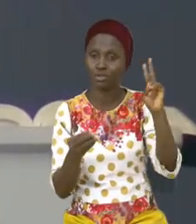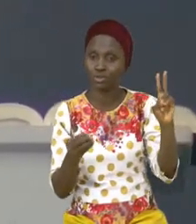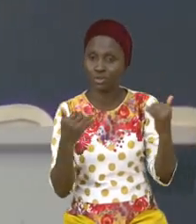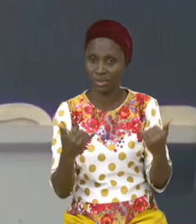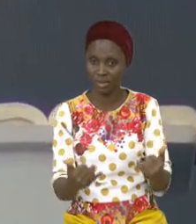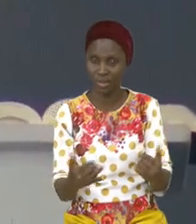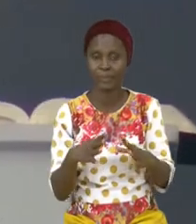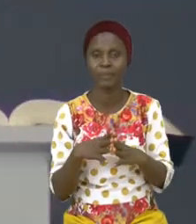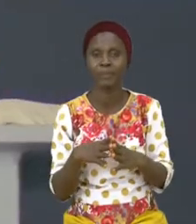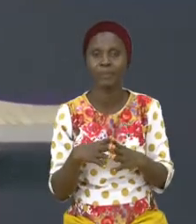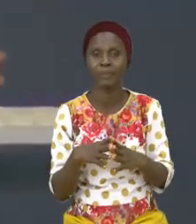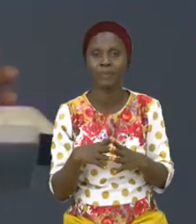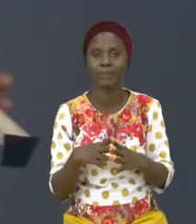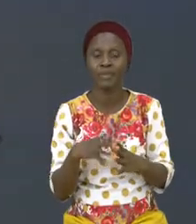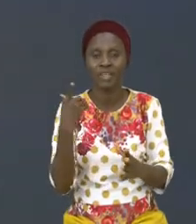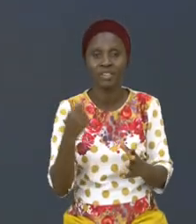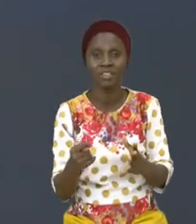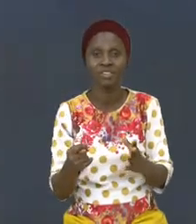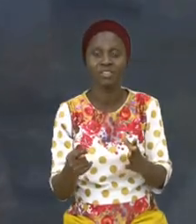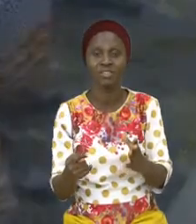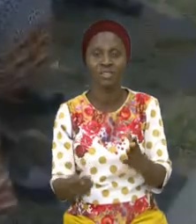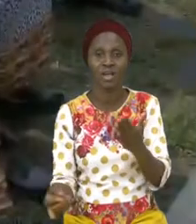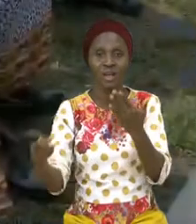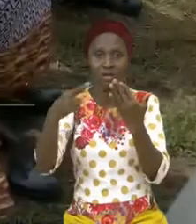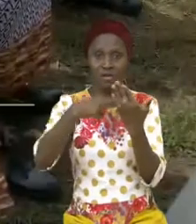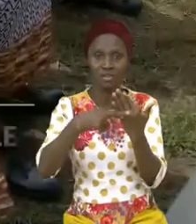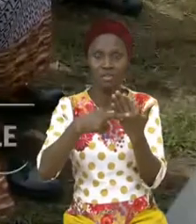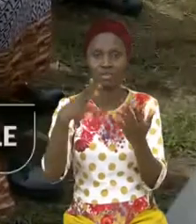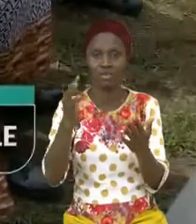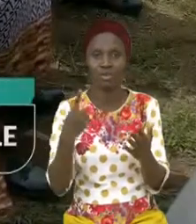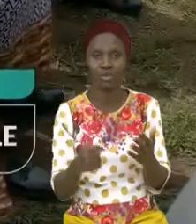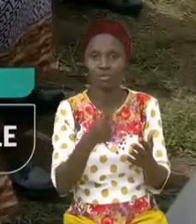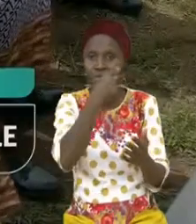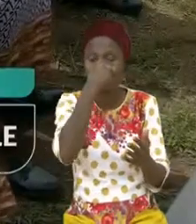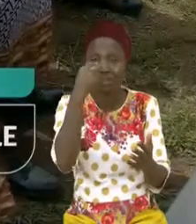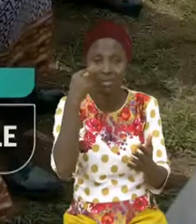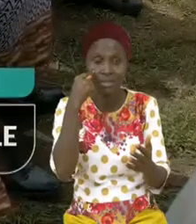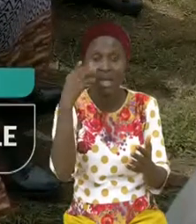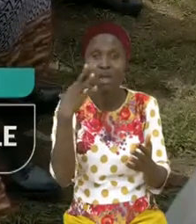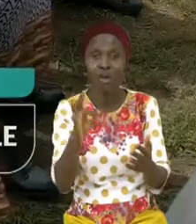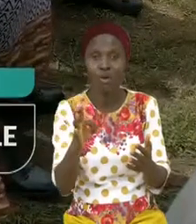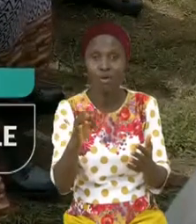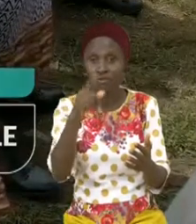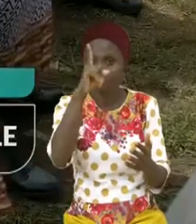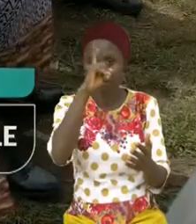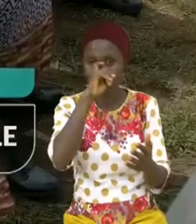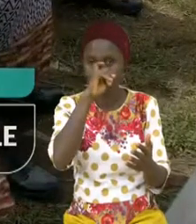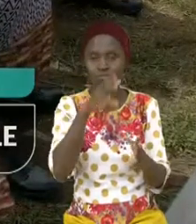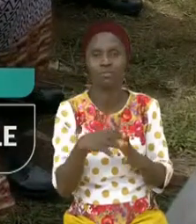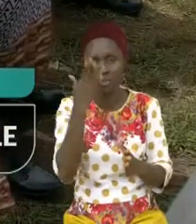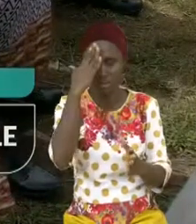two is the restoration of the sight of the ego you know the